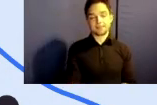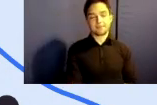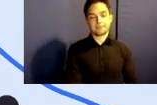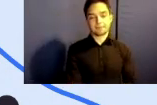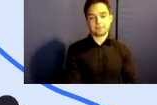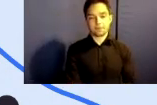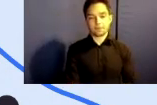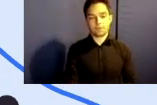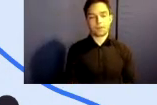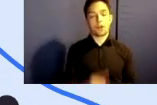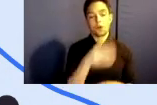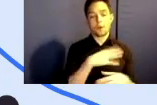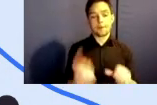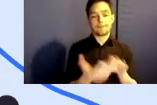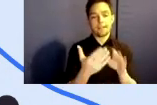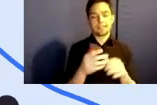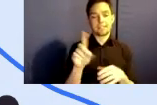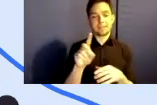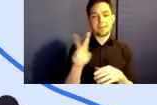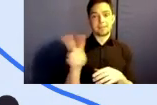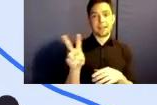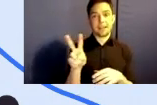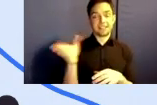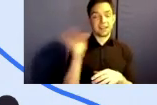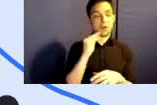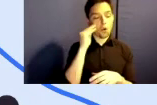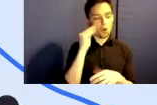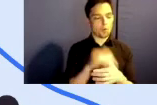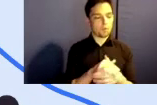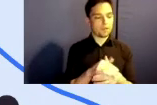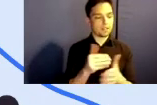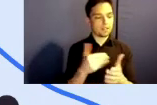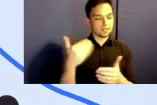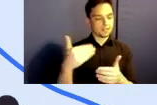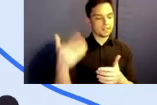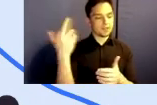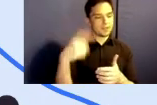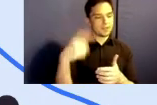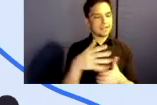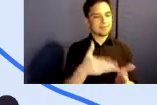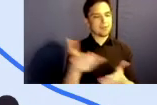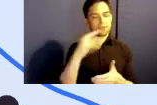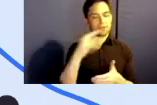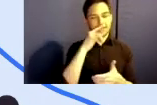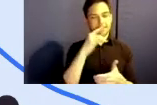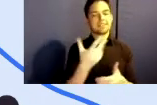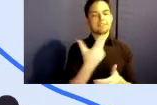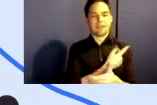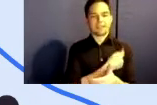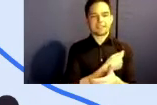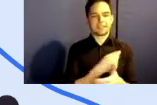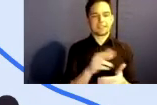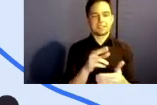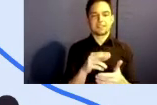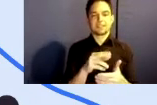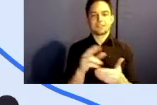women face, for example, domestic violence at home because they took their children to vaccines without husband